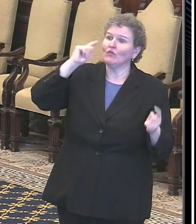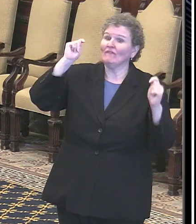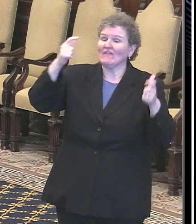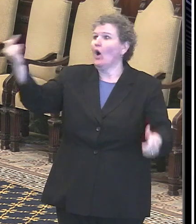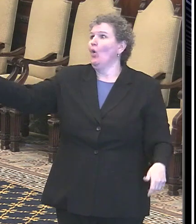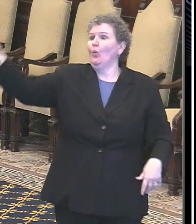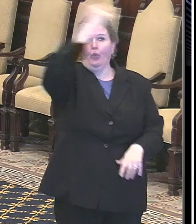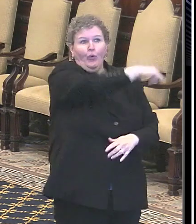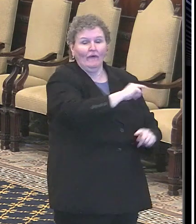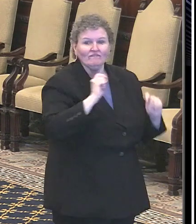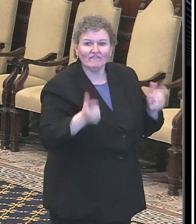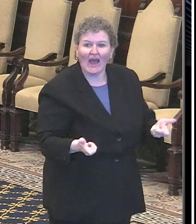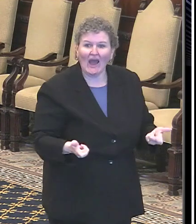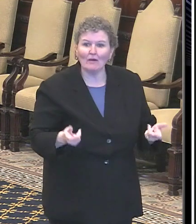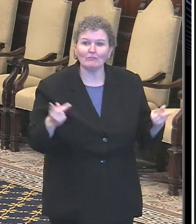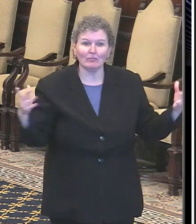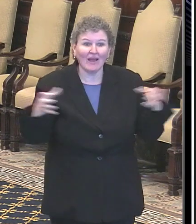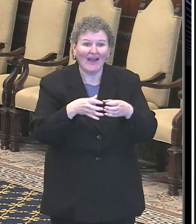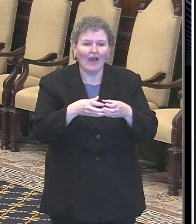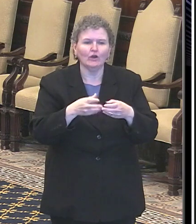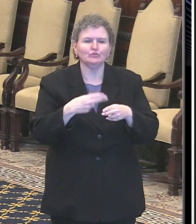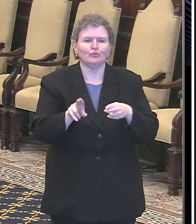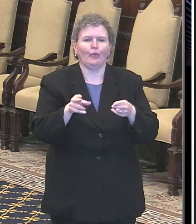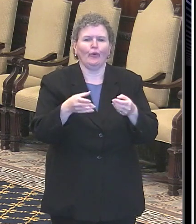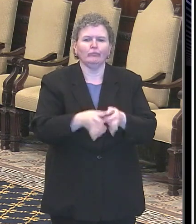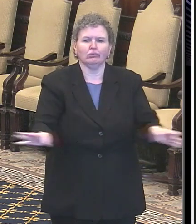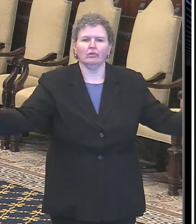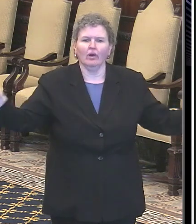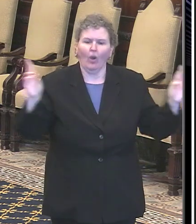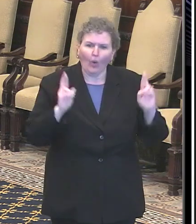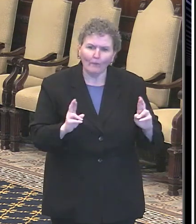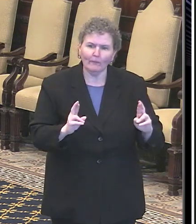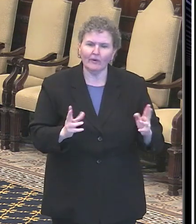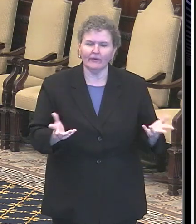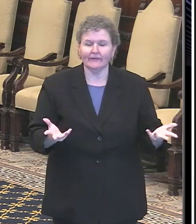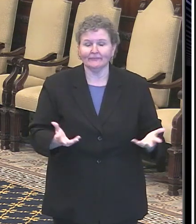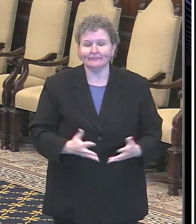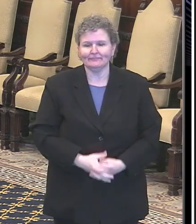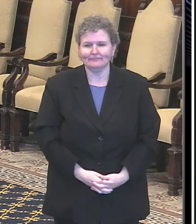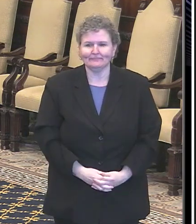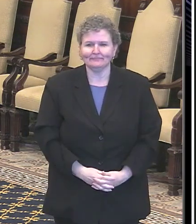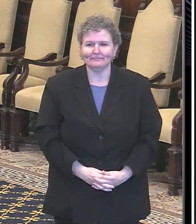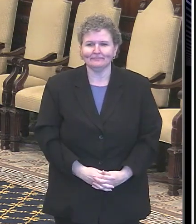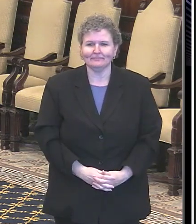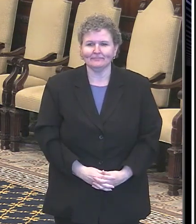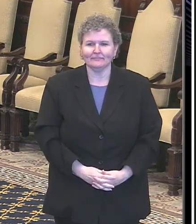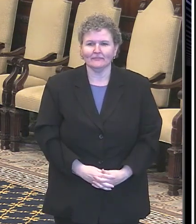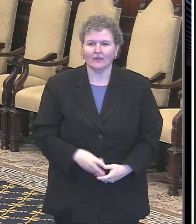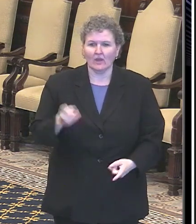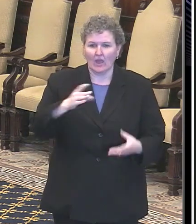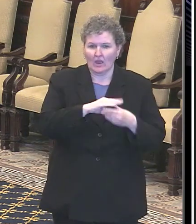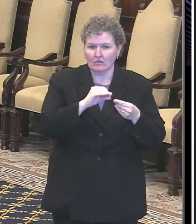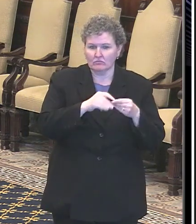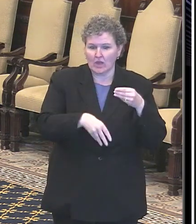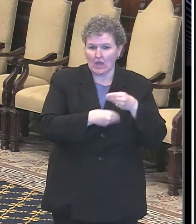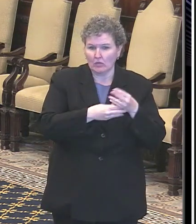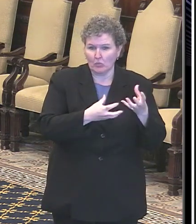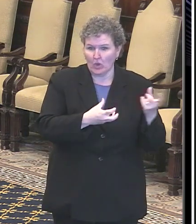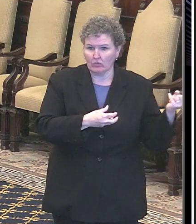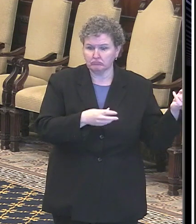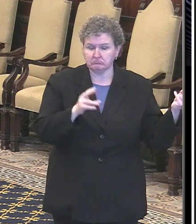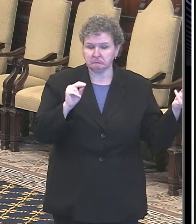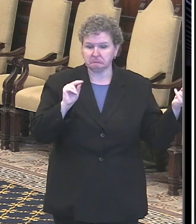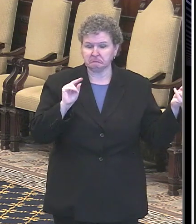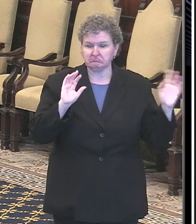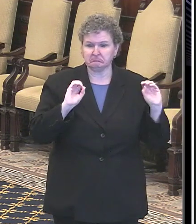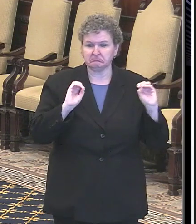quickly, and people will disperse. Thank you. Dr. Farley, did you want to weigh in on that, or are you good? No, that's fine. Okay.